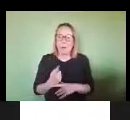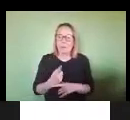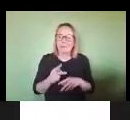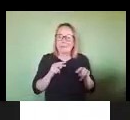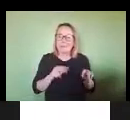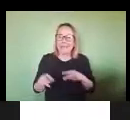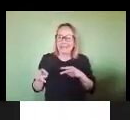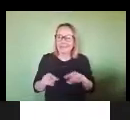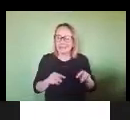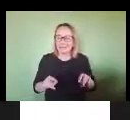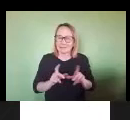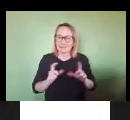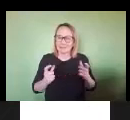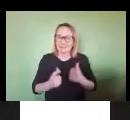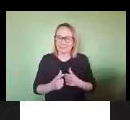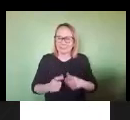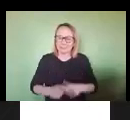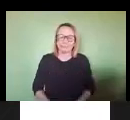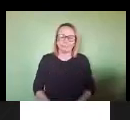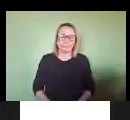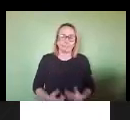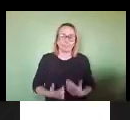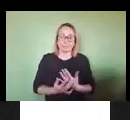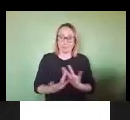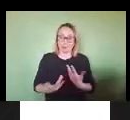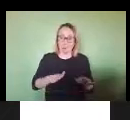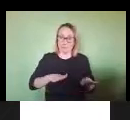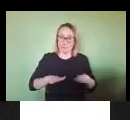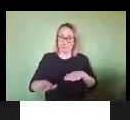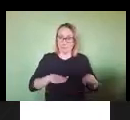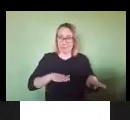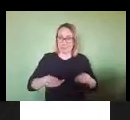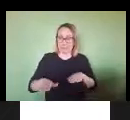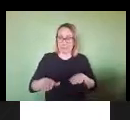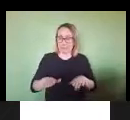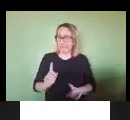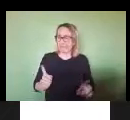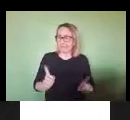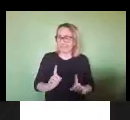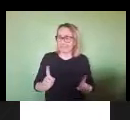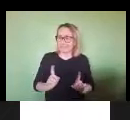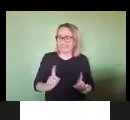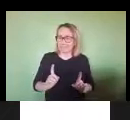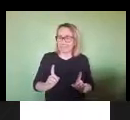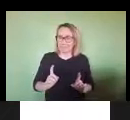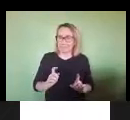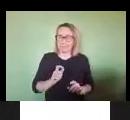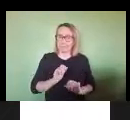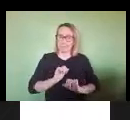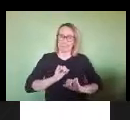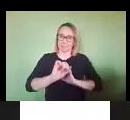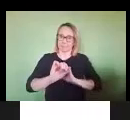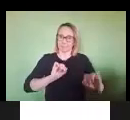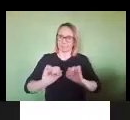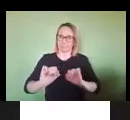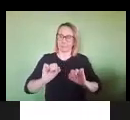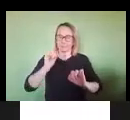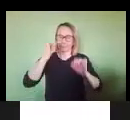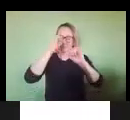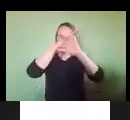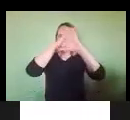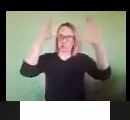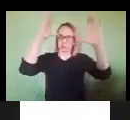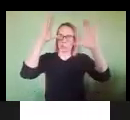classes. Lots of the movement that we create comes from participants' imaginations, so